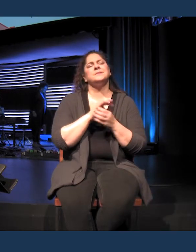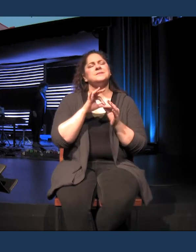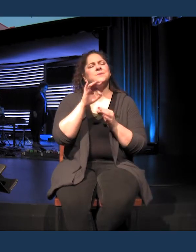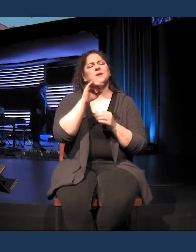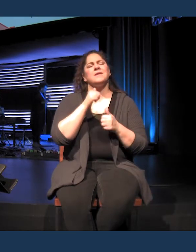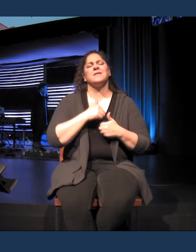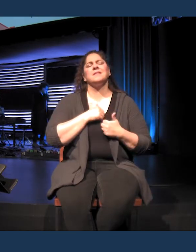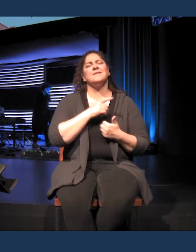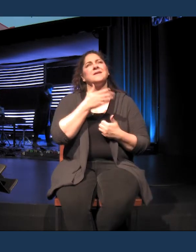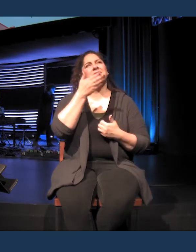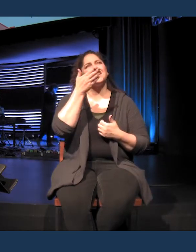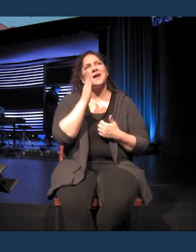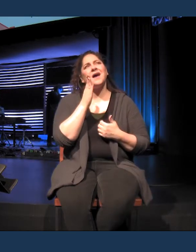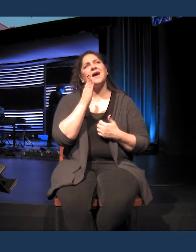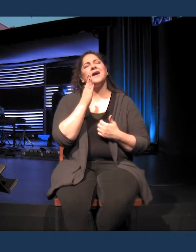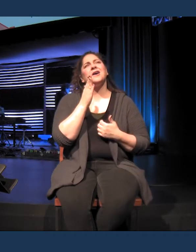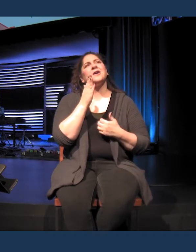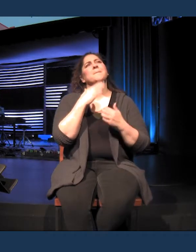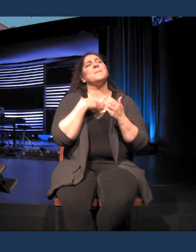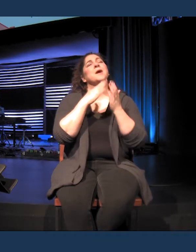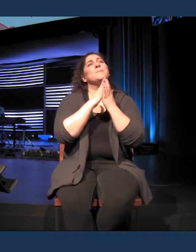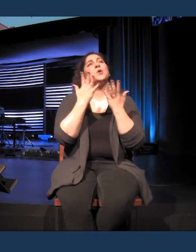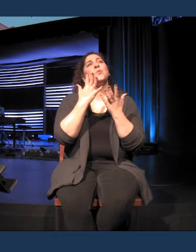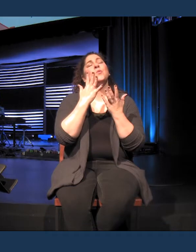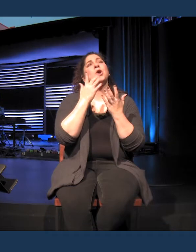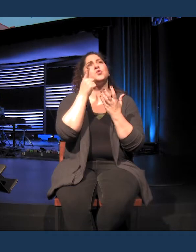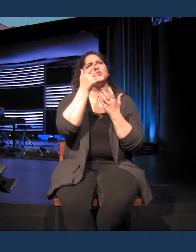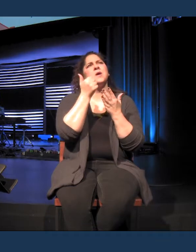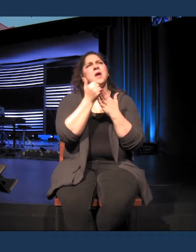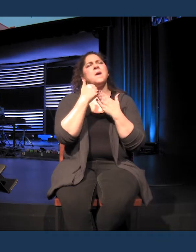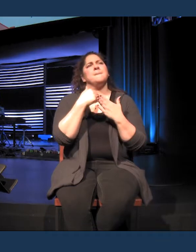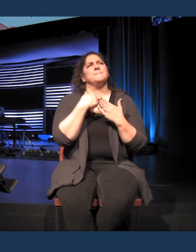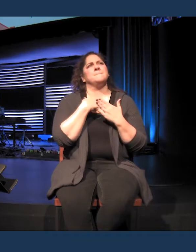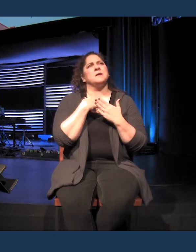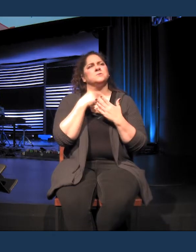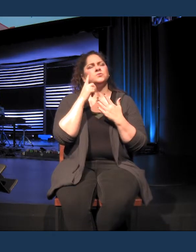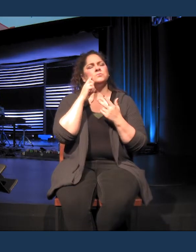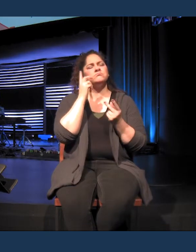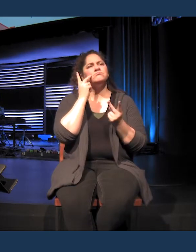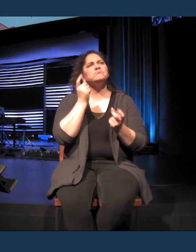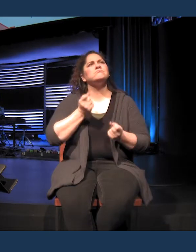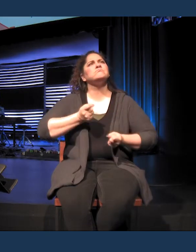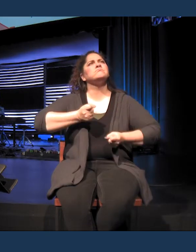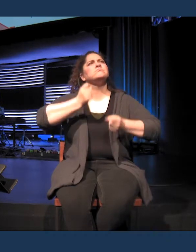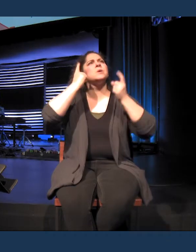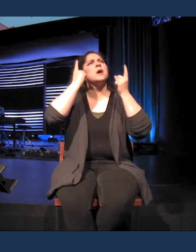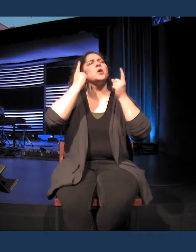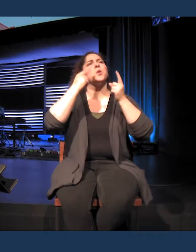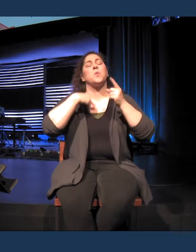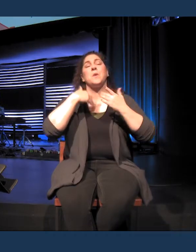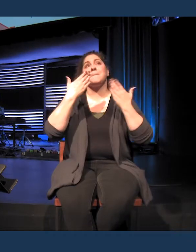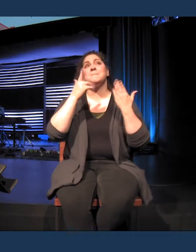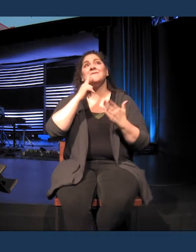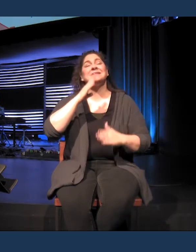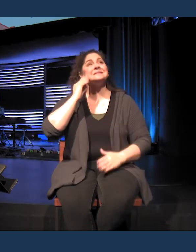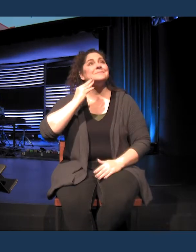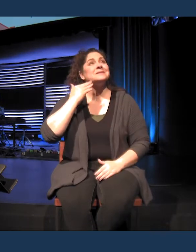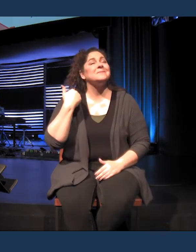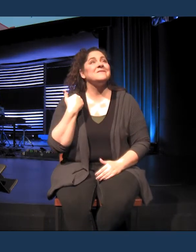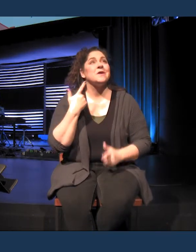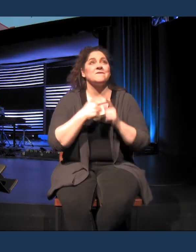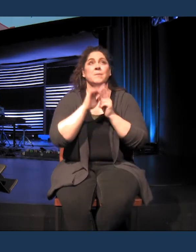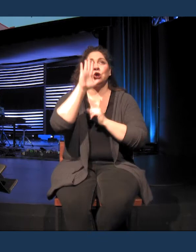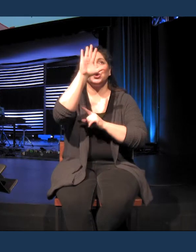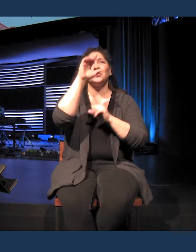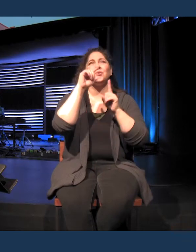that you open our eyes to see something that we may never have seen before from your word, and your word